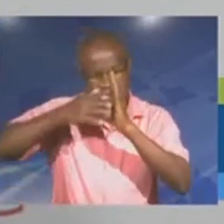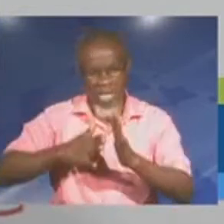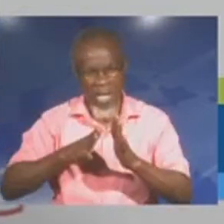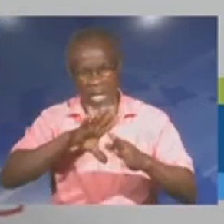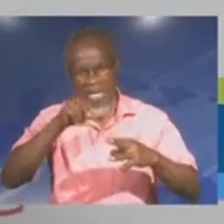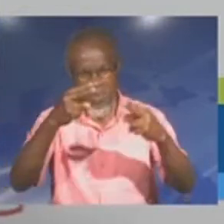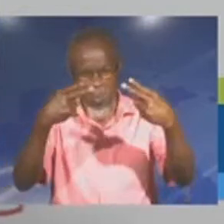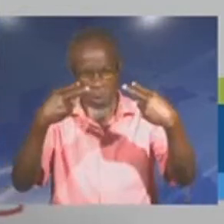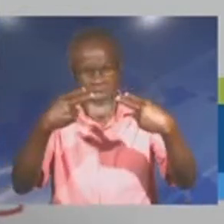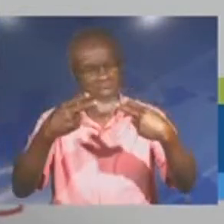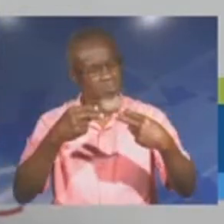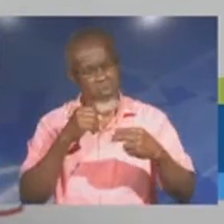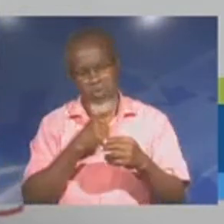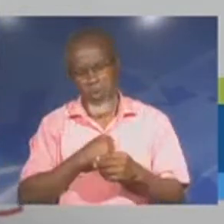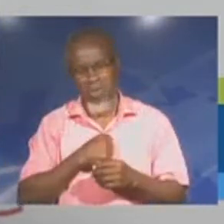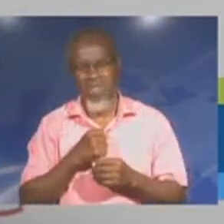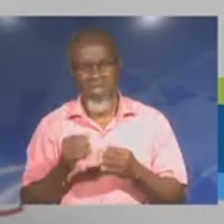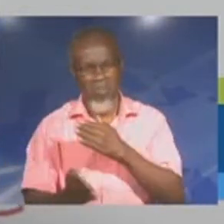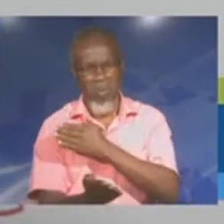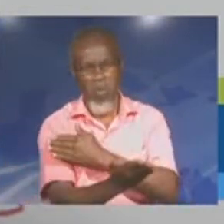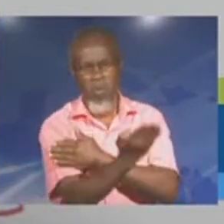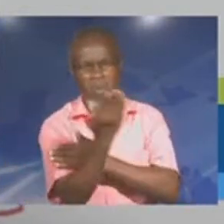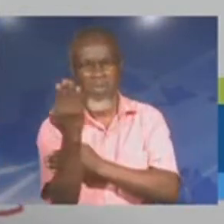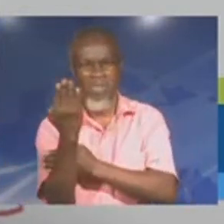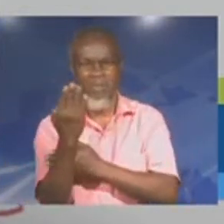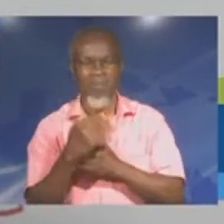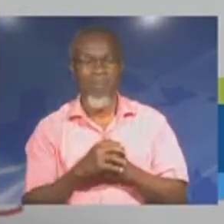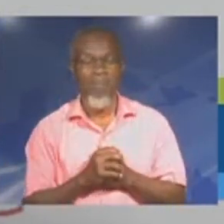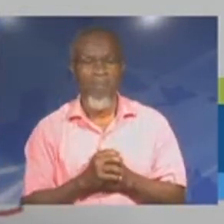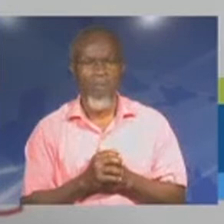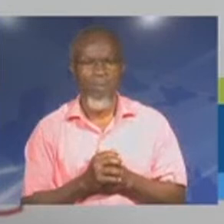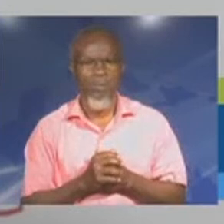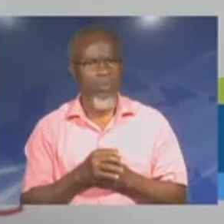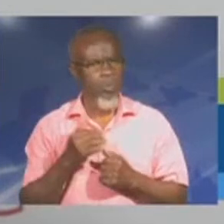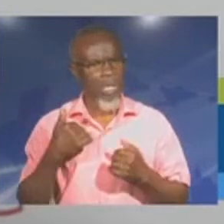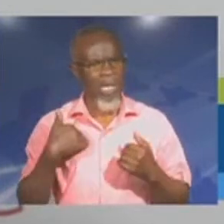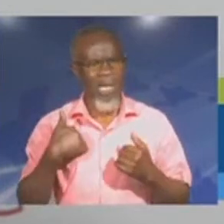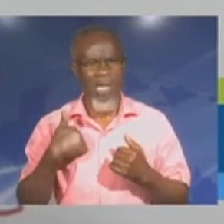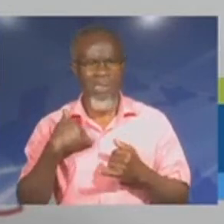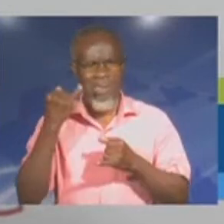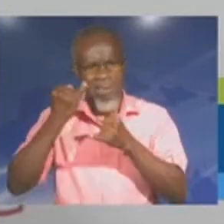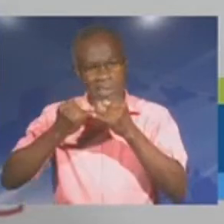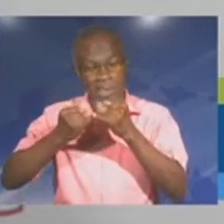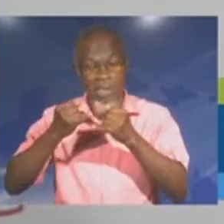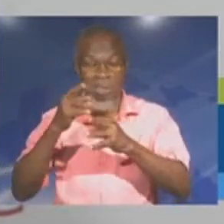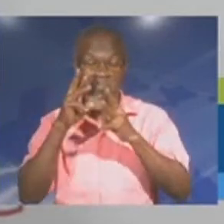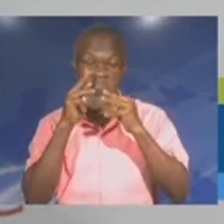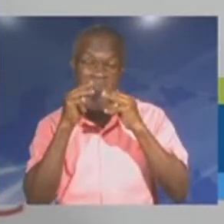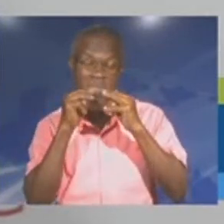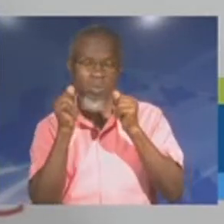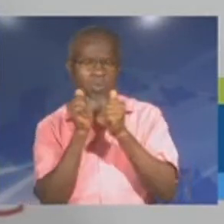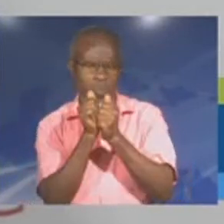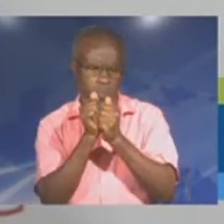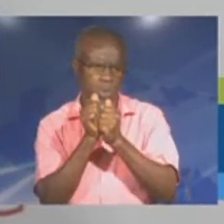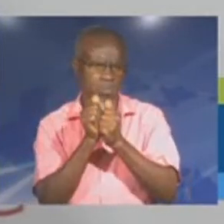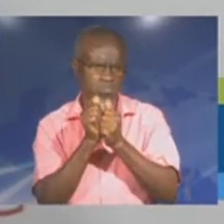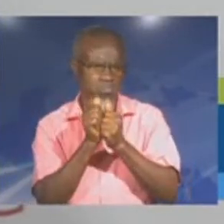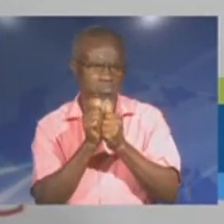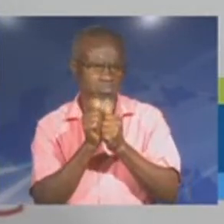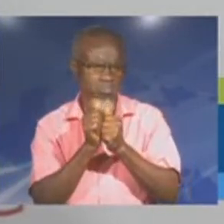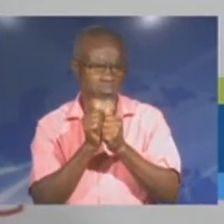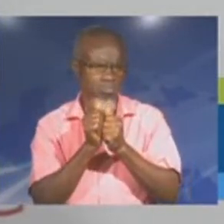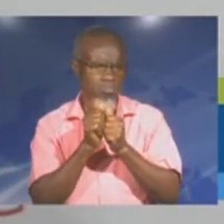are. Sorry about that. We had our final meeting with the officials